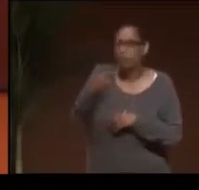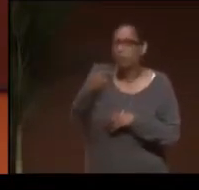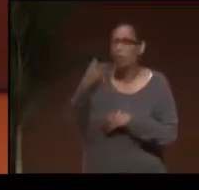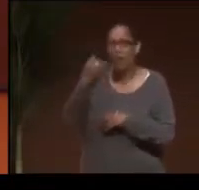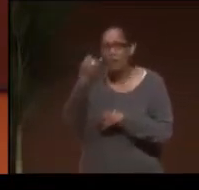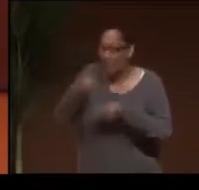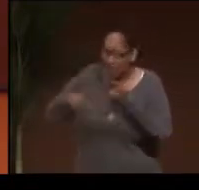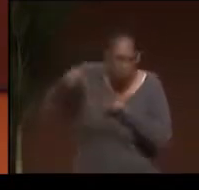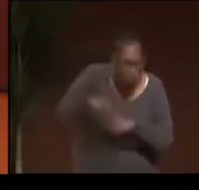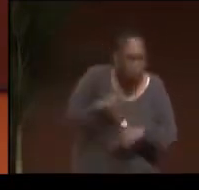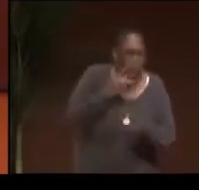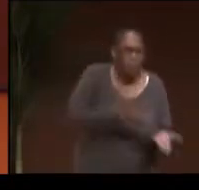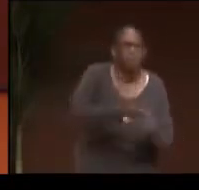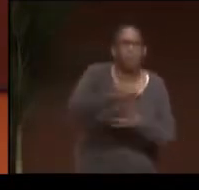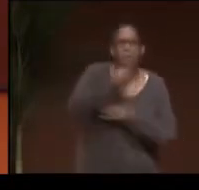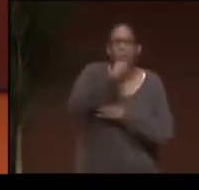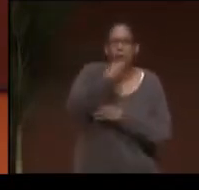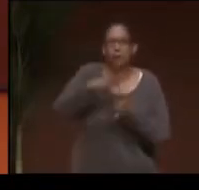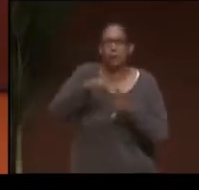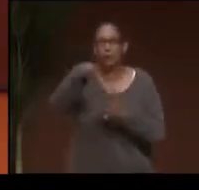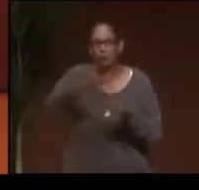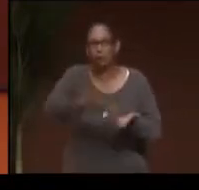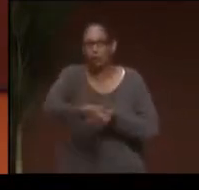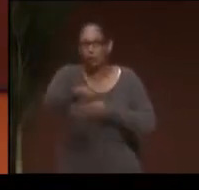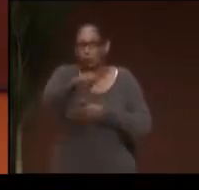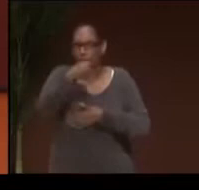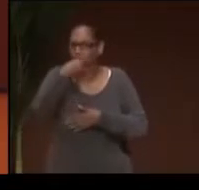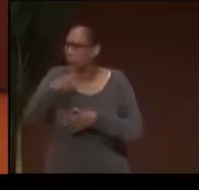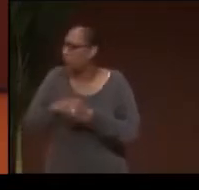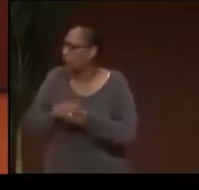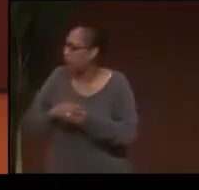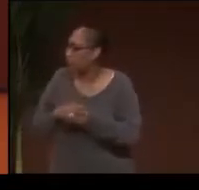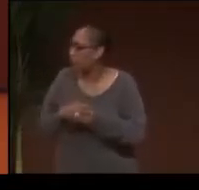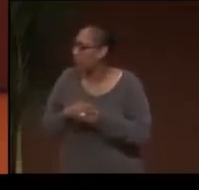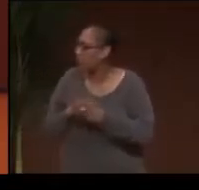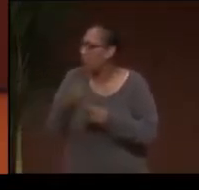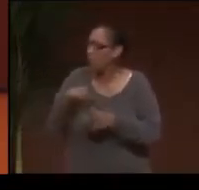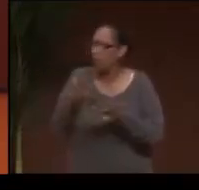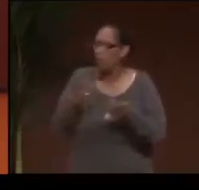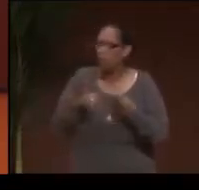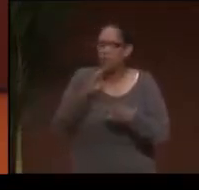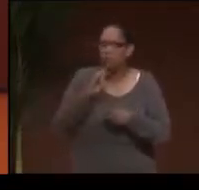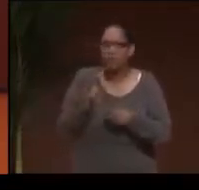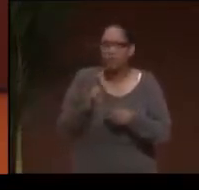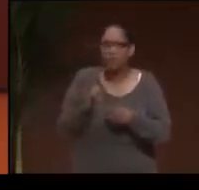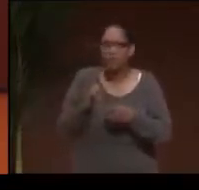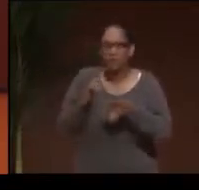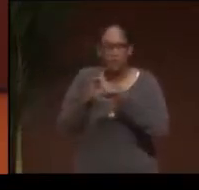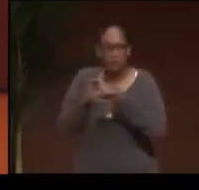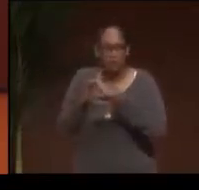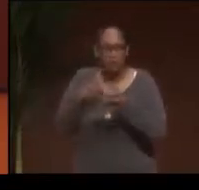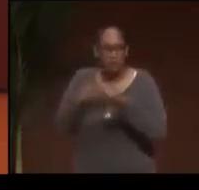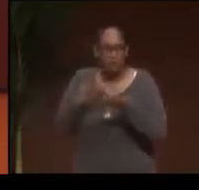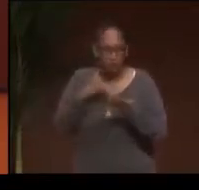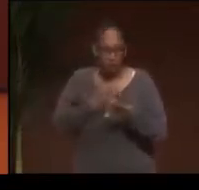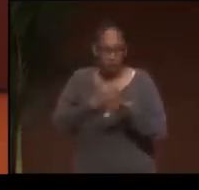mic to you. And just remember, for the Q&A, we want to have as many folks speak as possible, so we want to be our comments to be